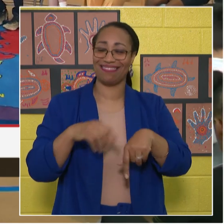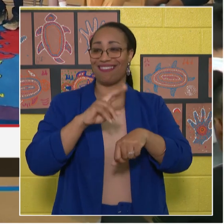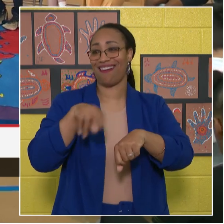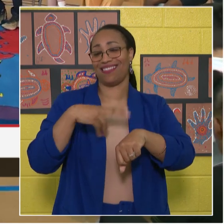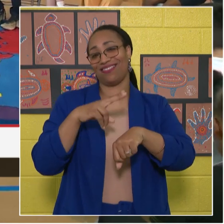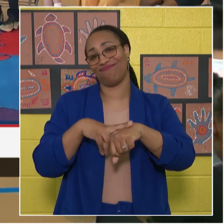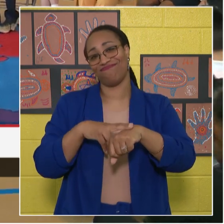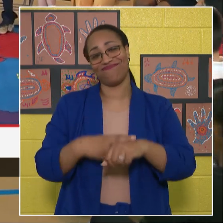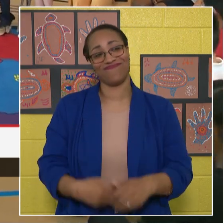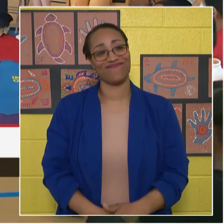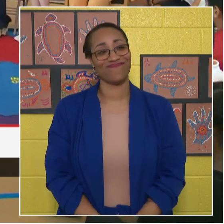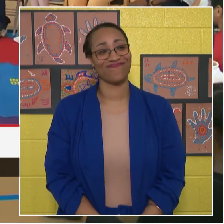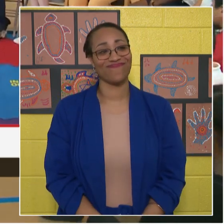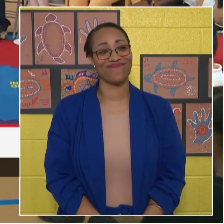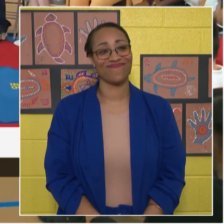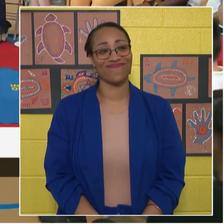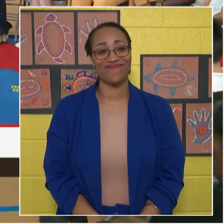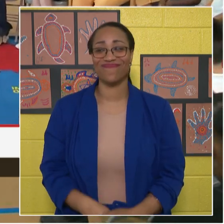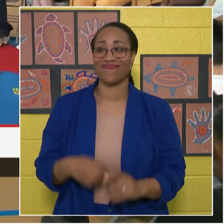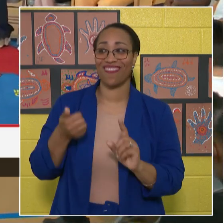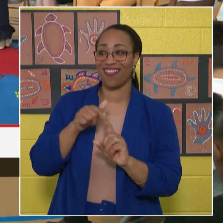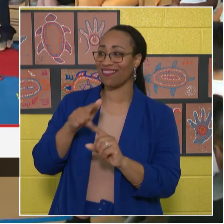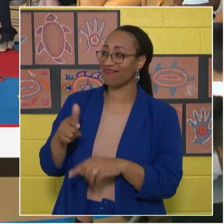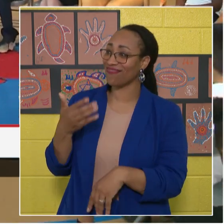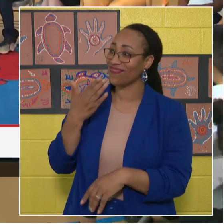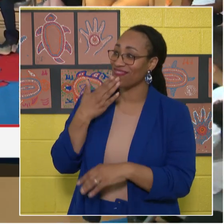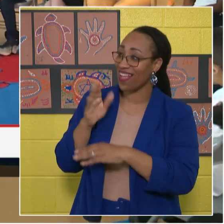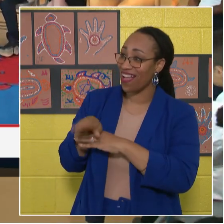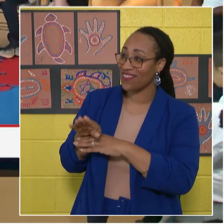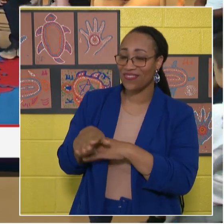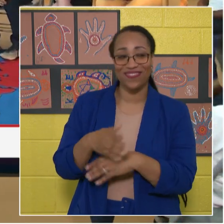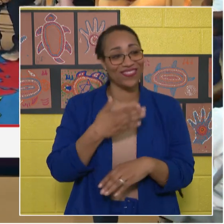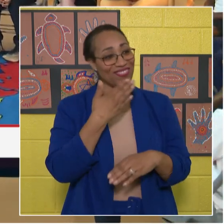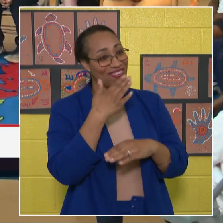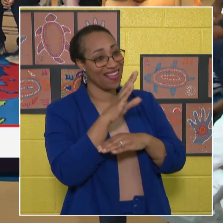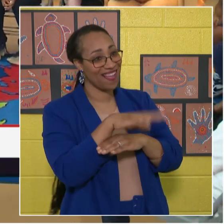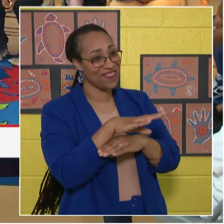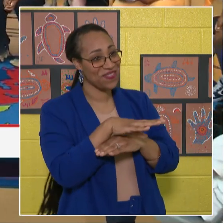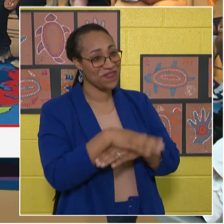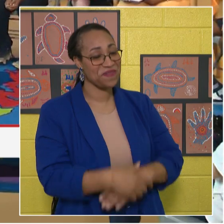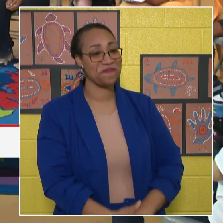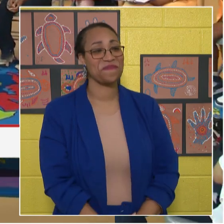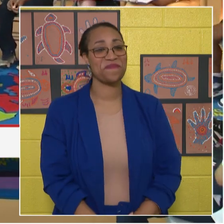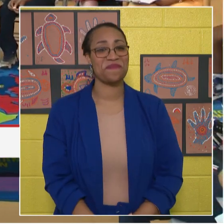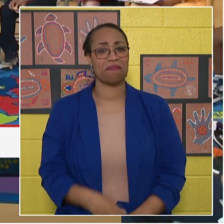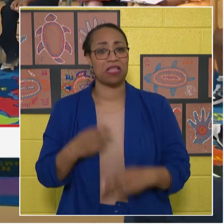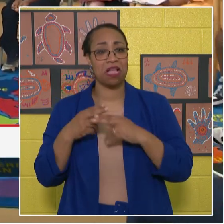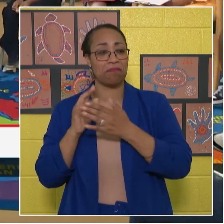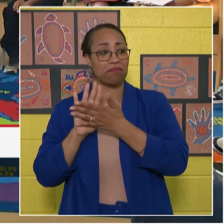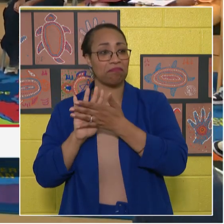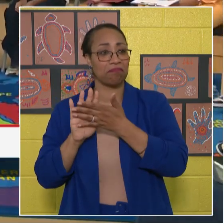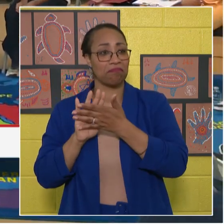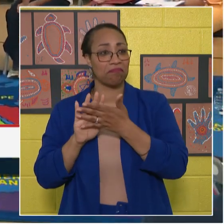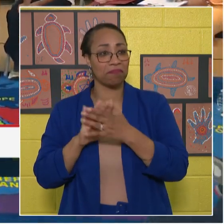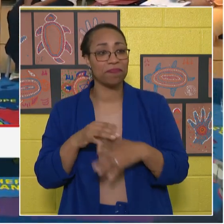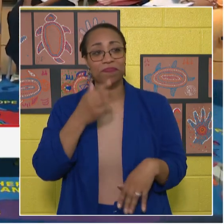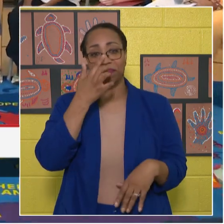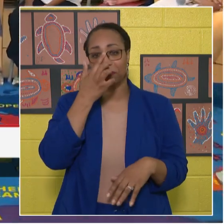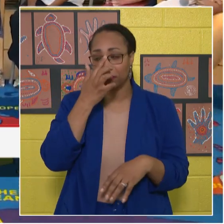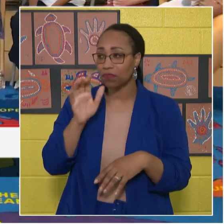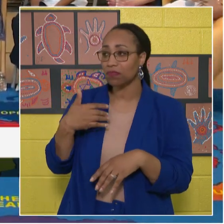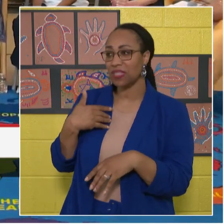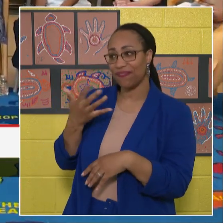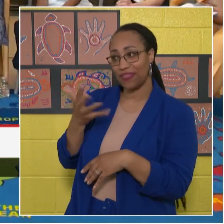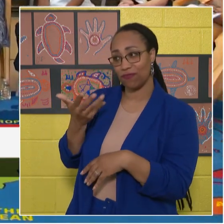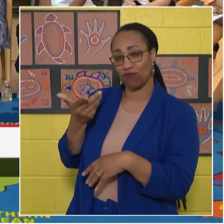Good afternoon. Good afternoon. My name is Star Branch, and I am in the 5th grade in Miss Rutherford's homeroom. Okay. I know that being the